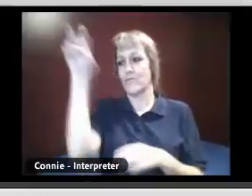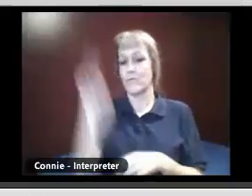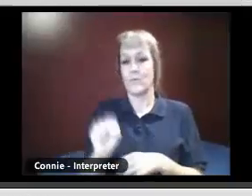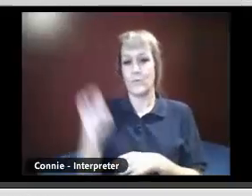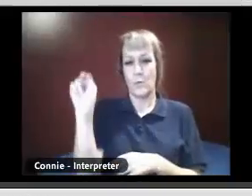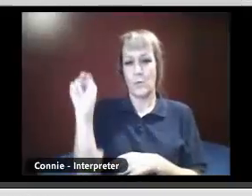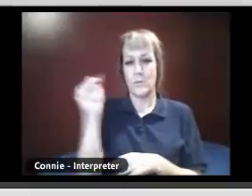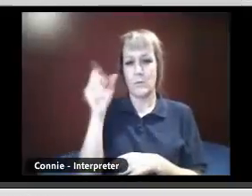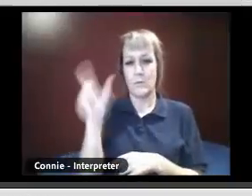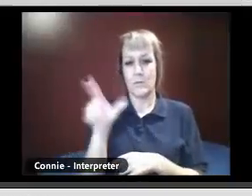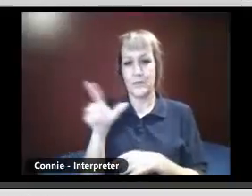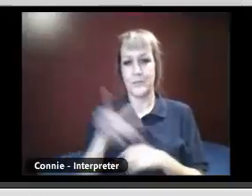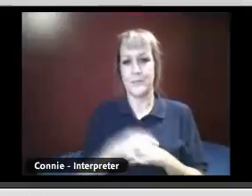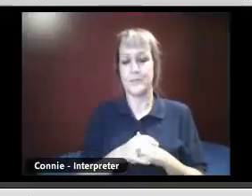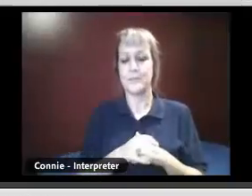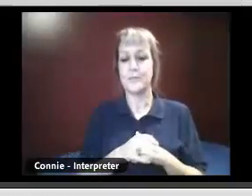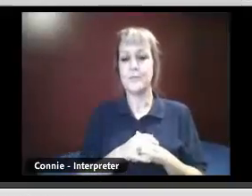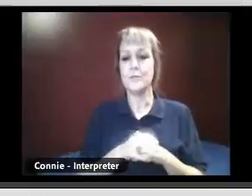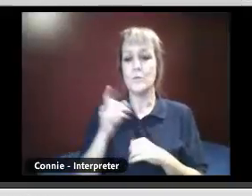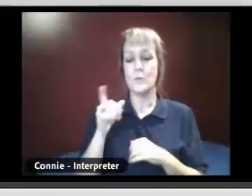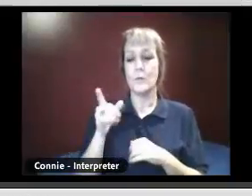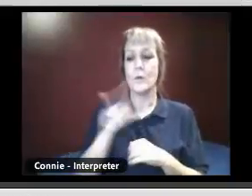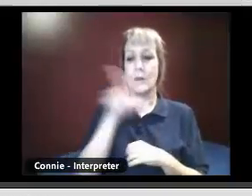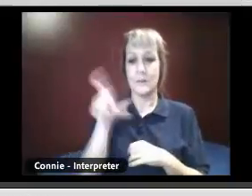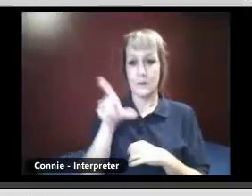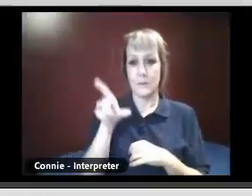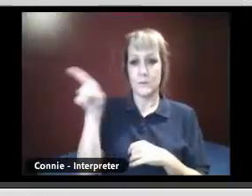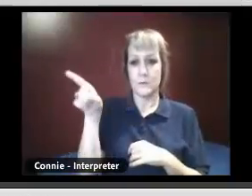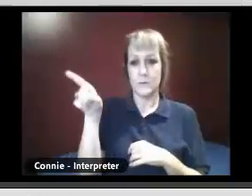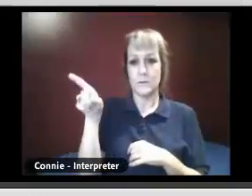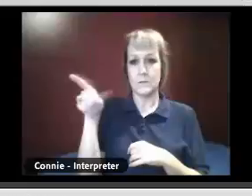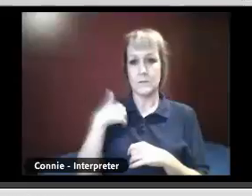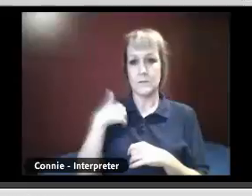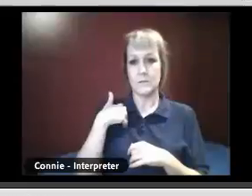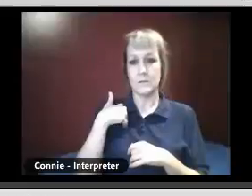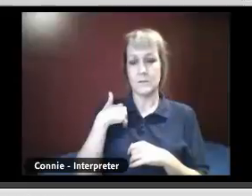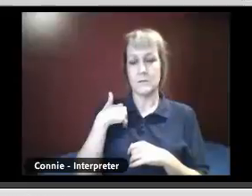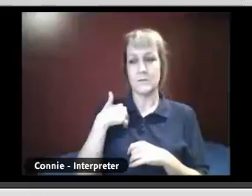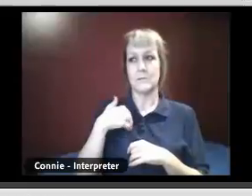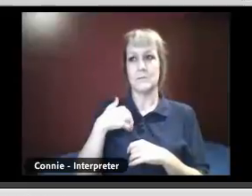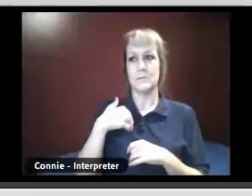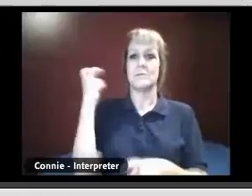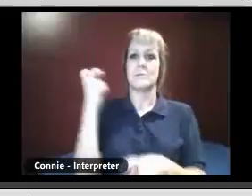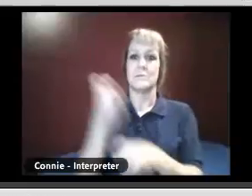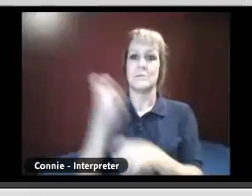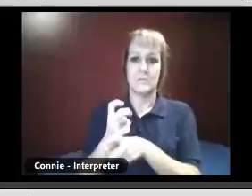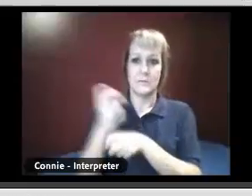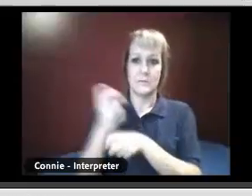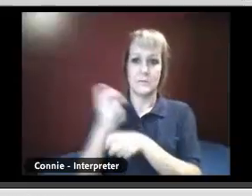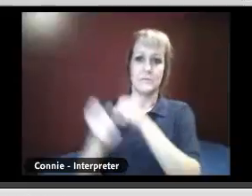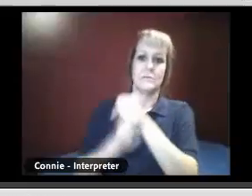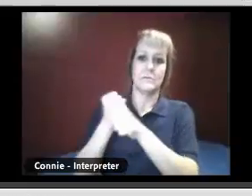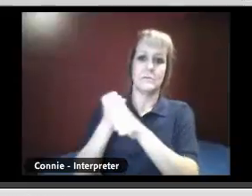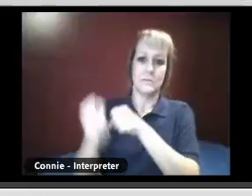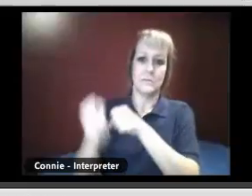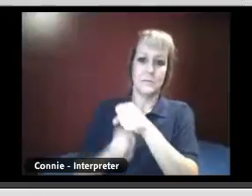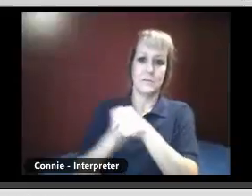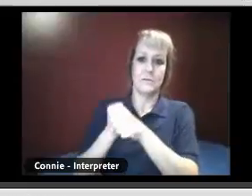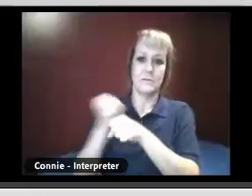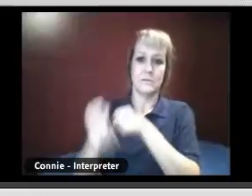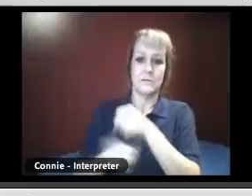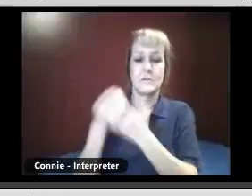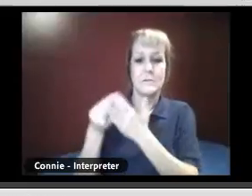And this was a library that has had some very, very difficult years, with budgets